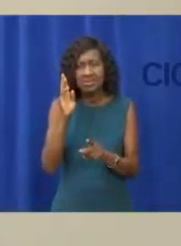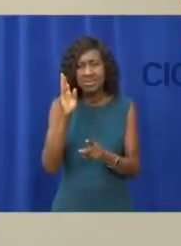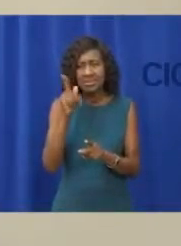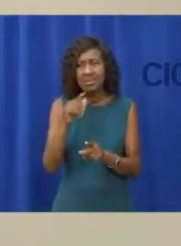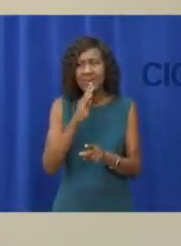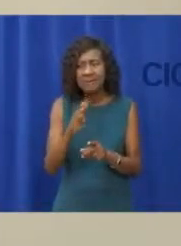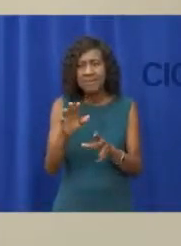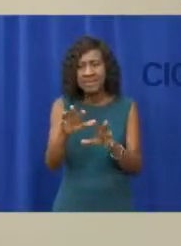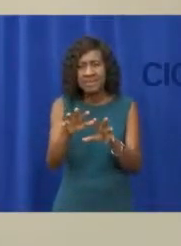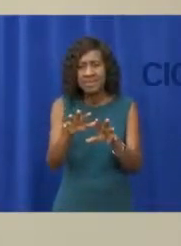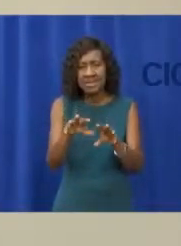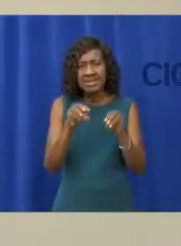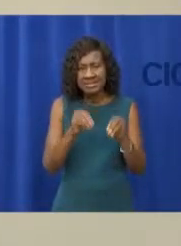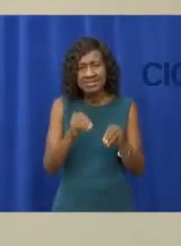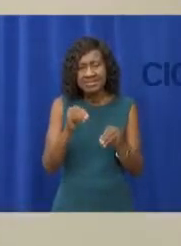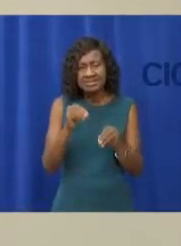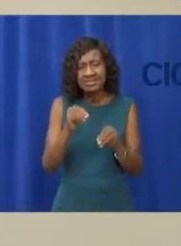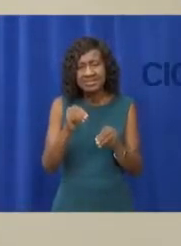on the 1st of April.